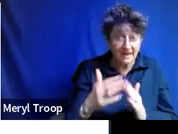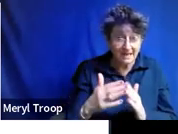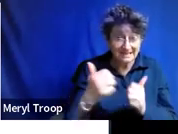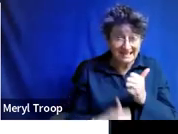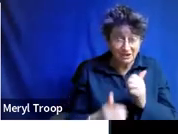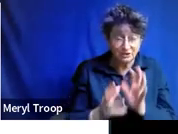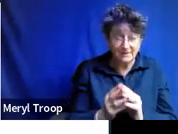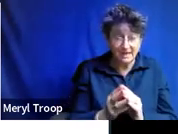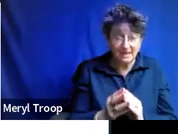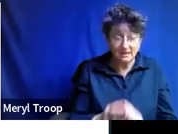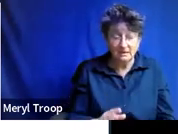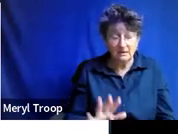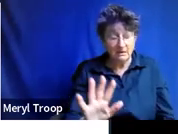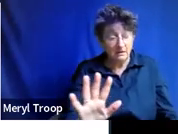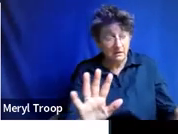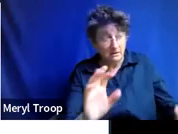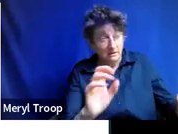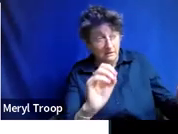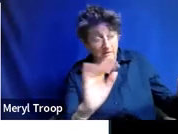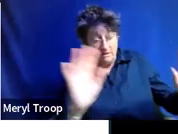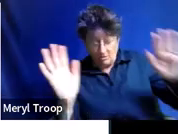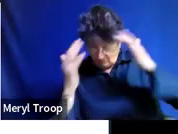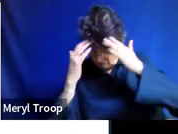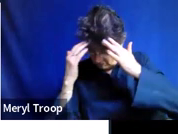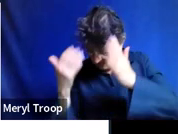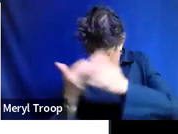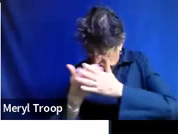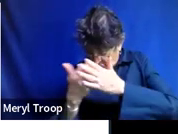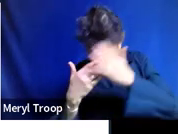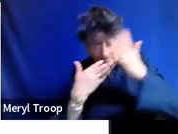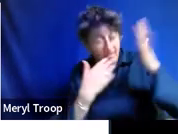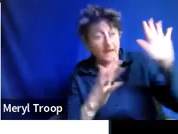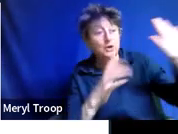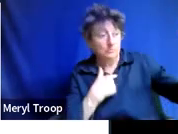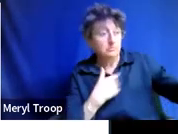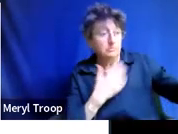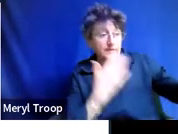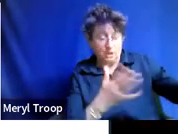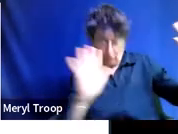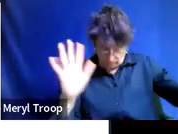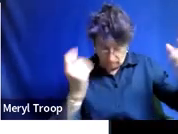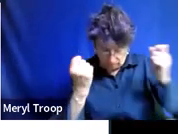That's going to be a new, thank you. I appreciate that information.